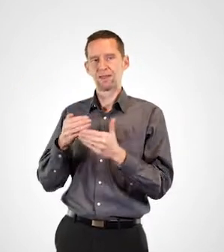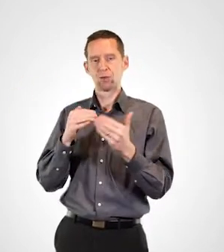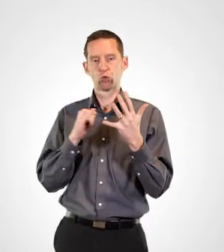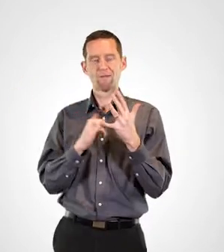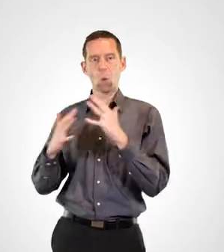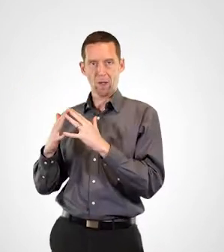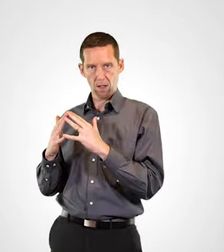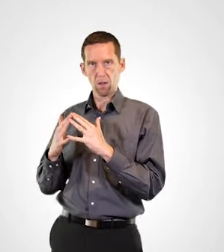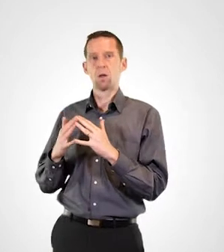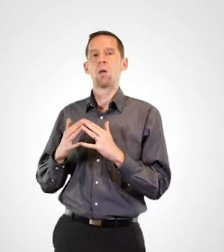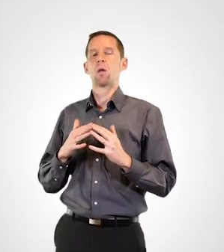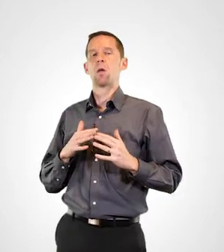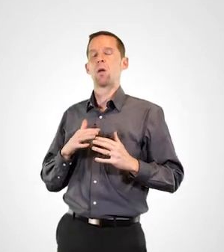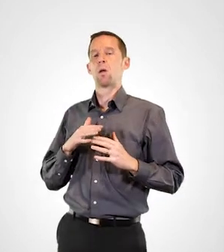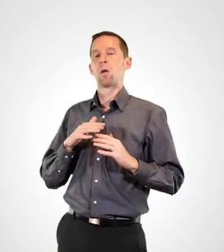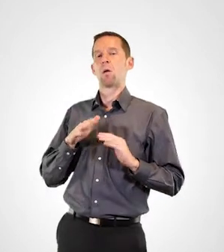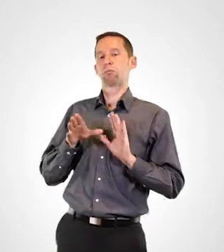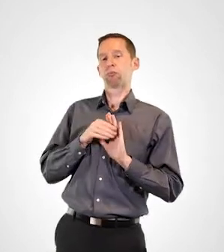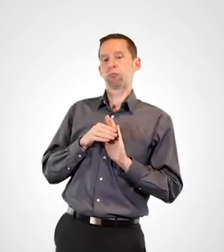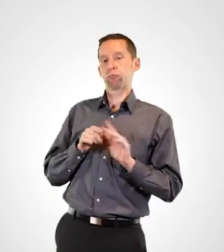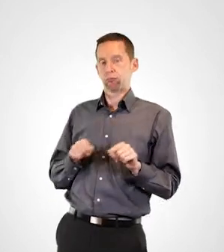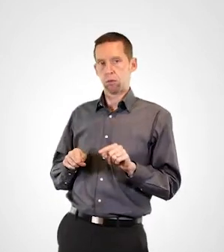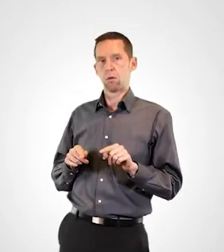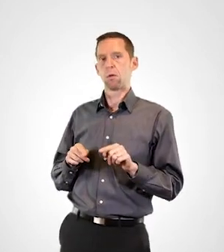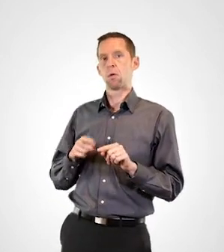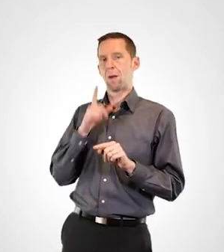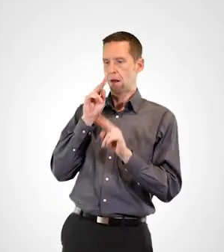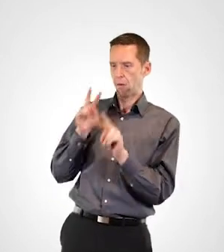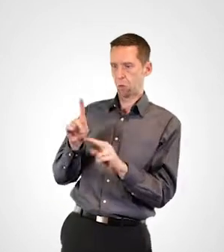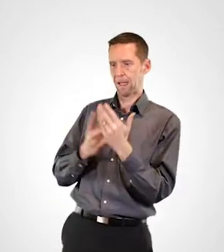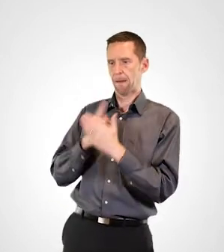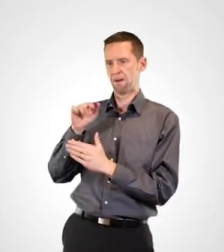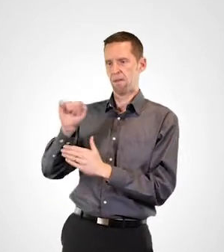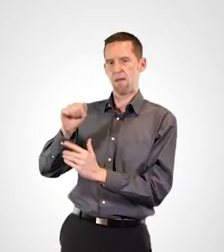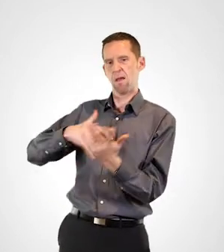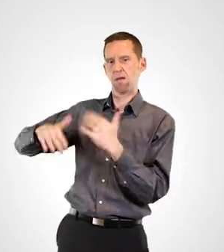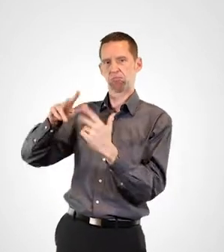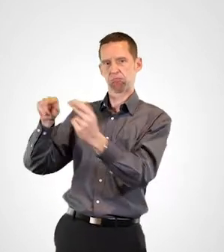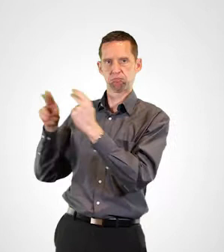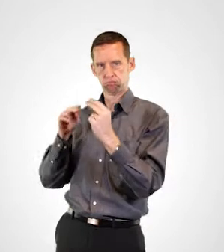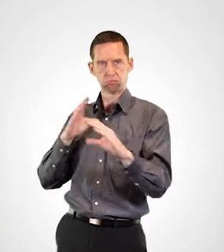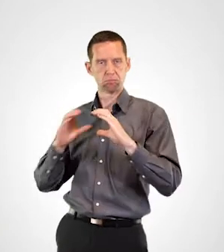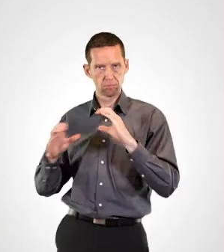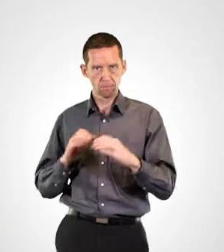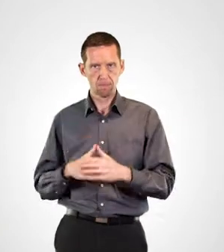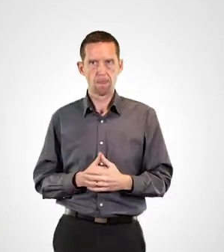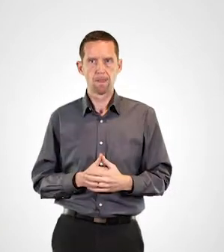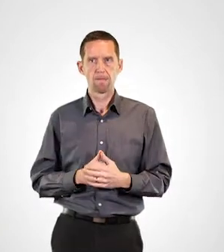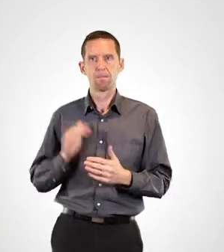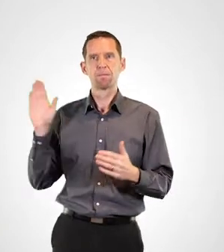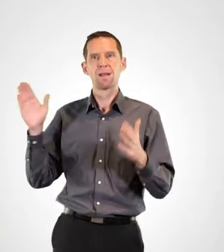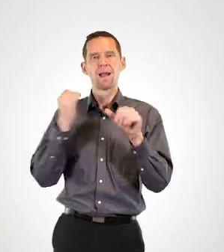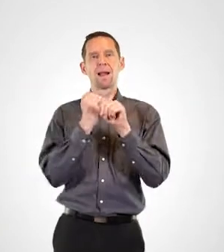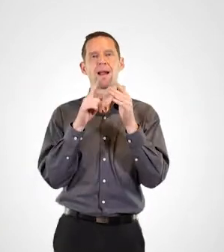the language environment and provides quantitative measures of what's happening in that environment. And Gilkertson